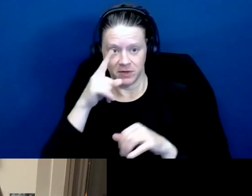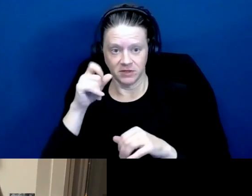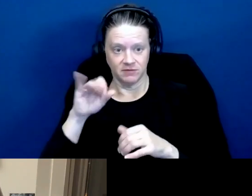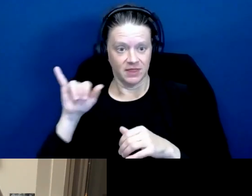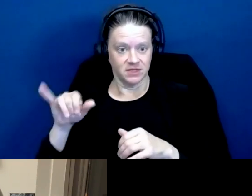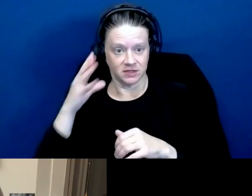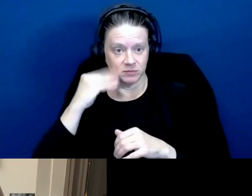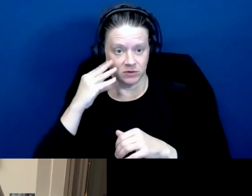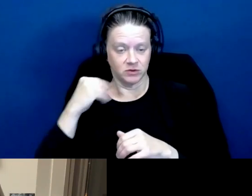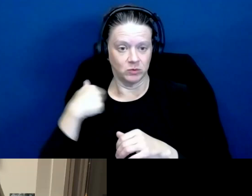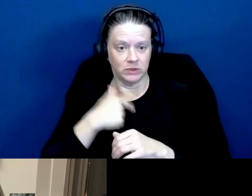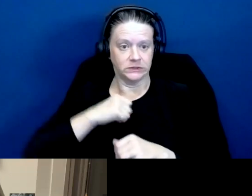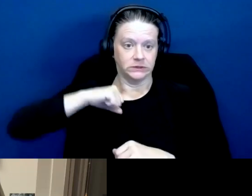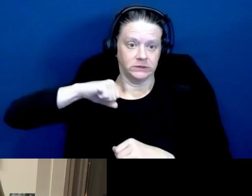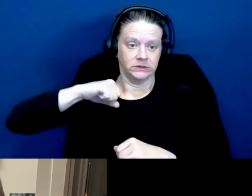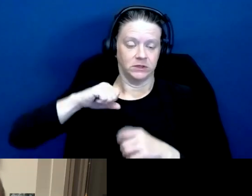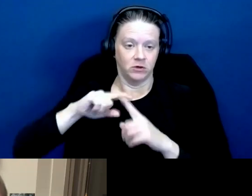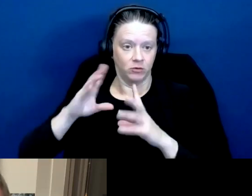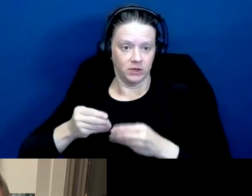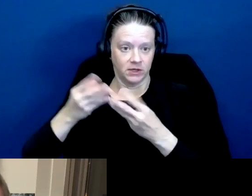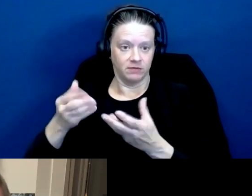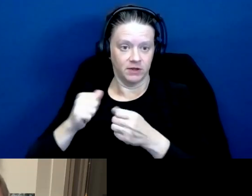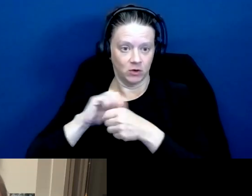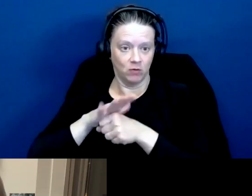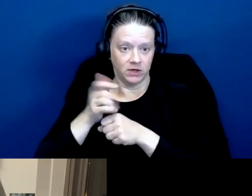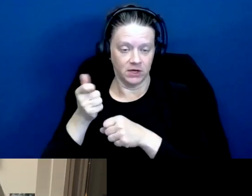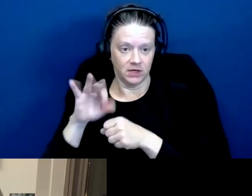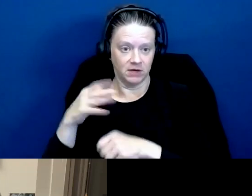and concerned with giving the COVID-19 vaccine.